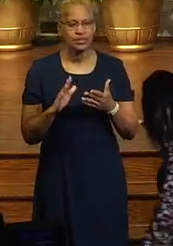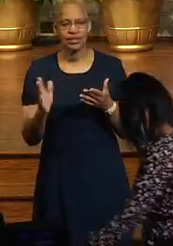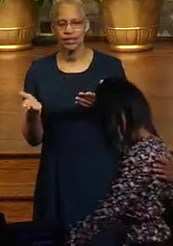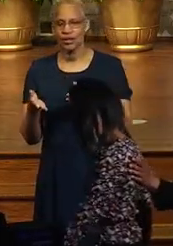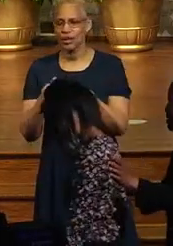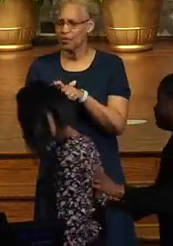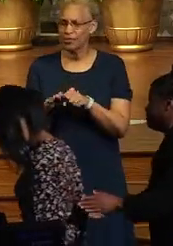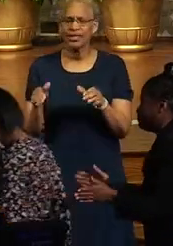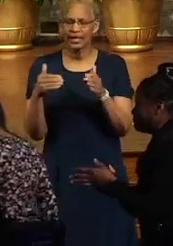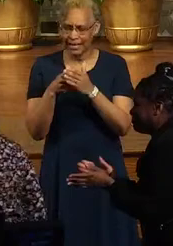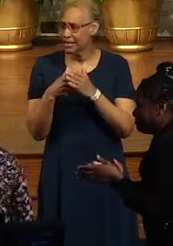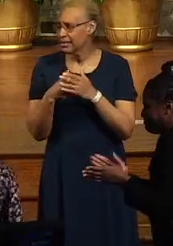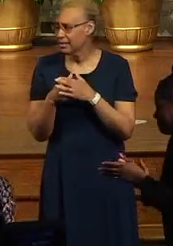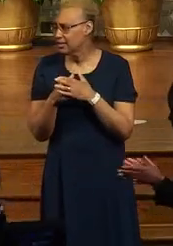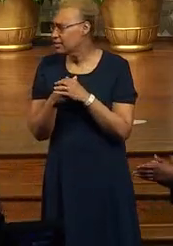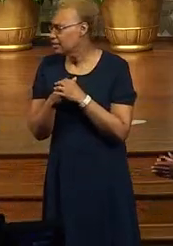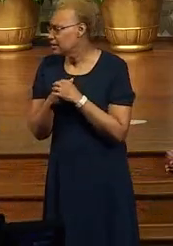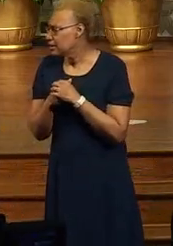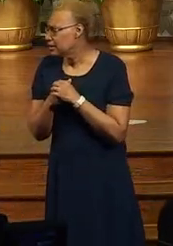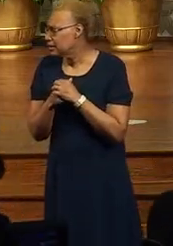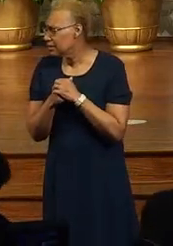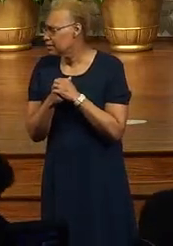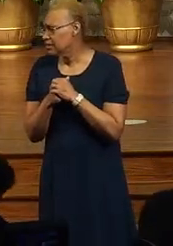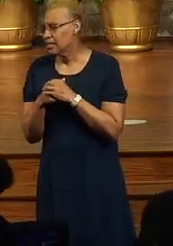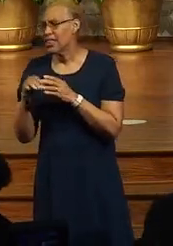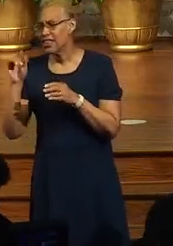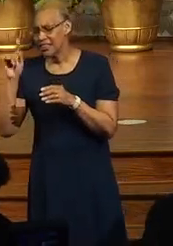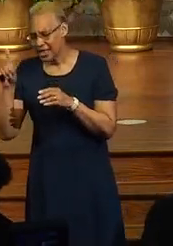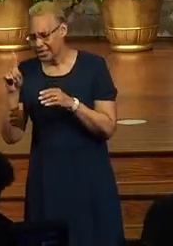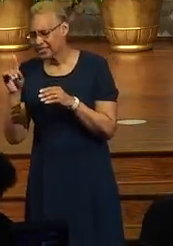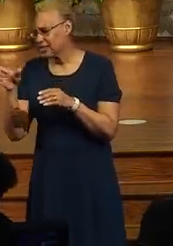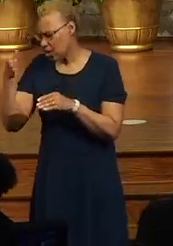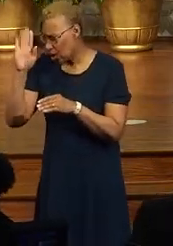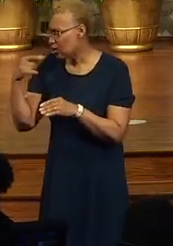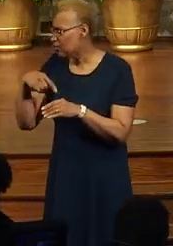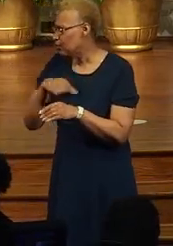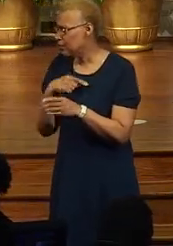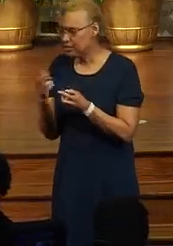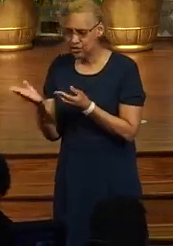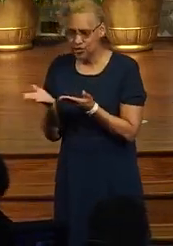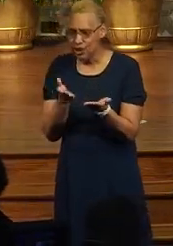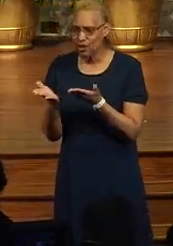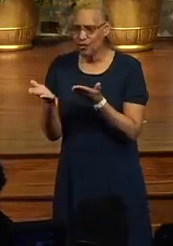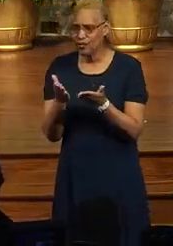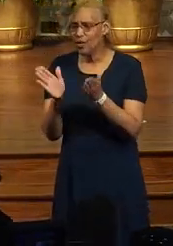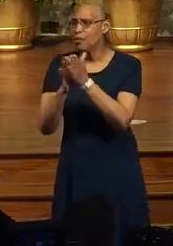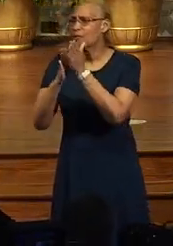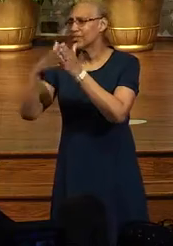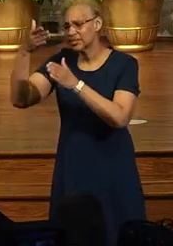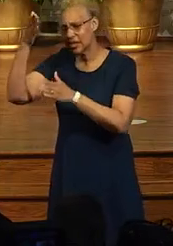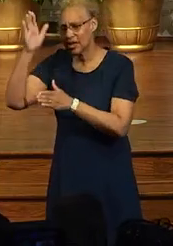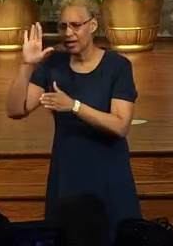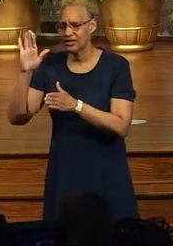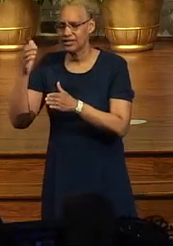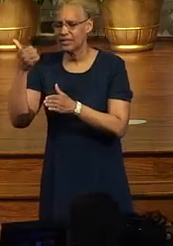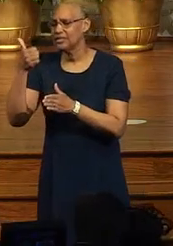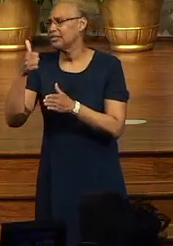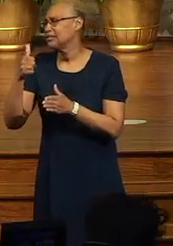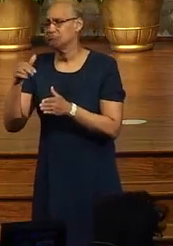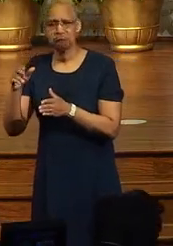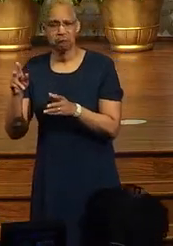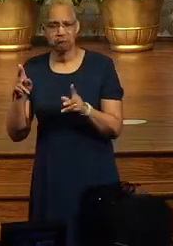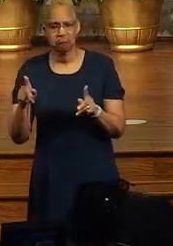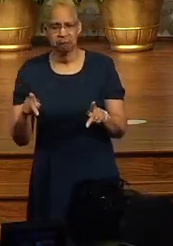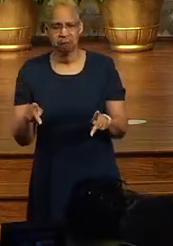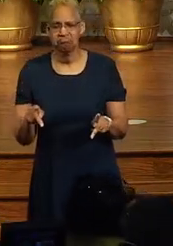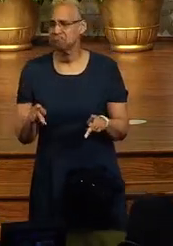they can't keep me, because that's the type of God that we serve. Praise God. Praise God. There's someone else. I know that